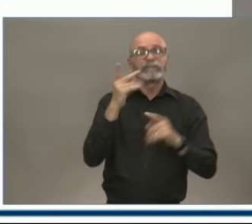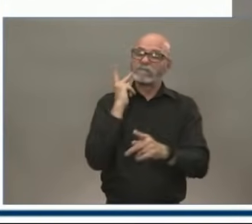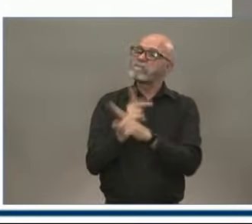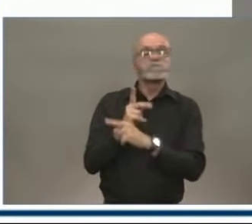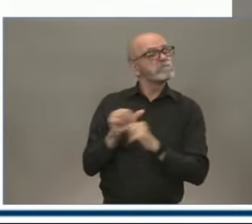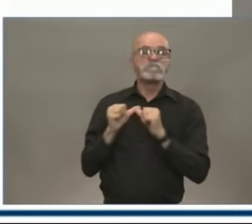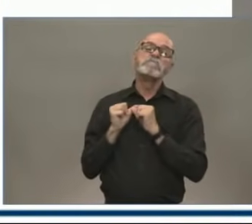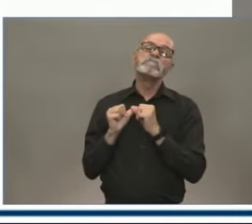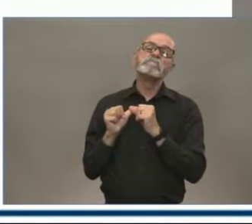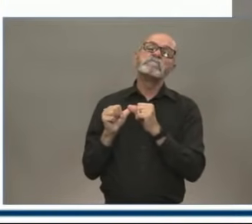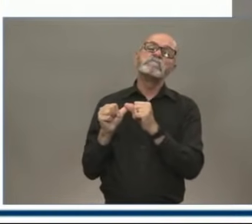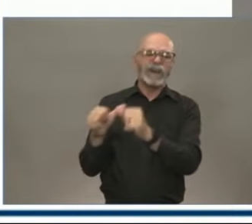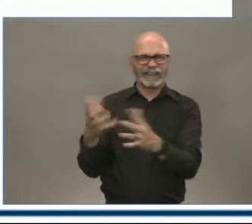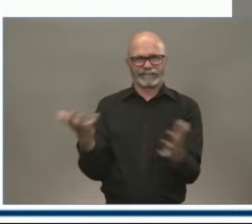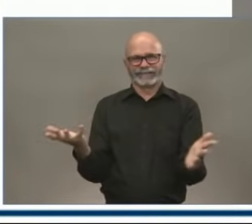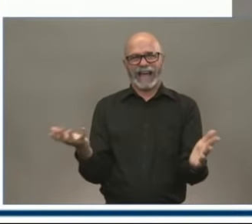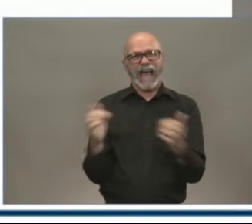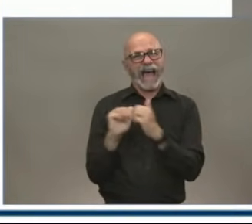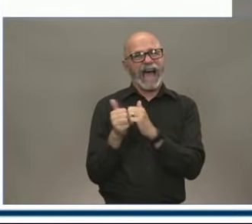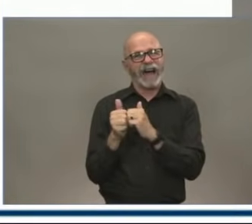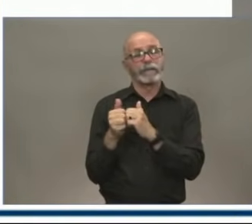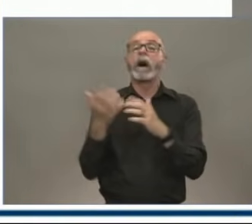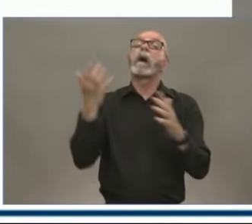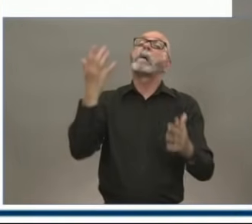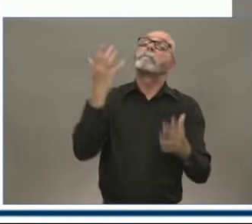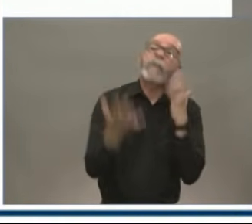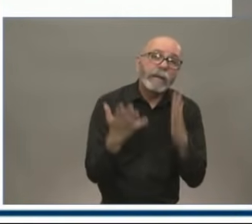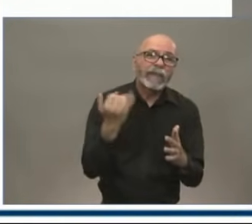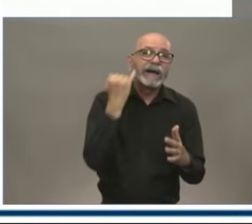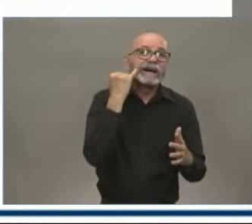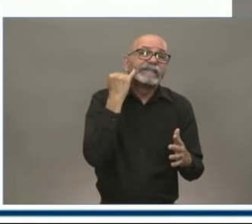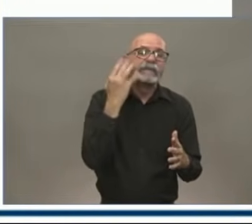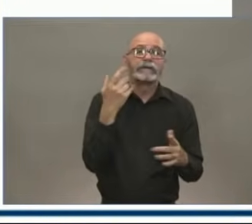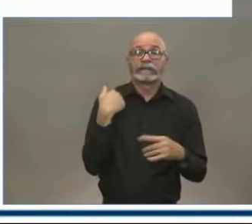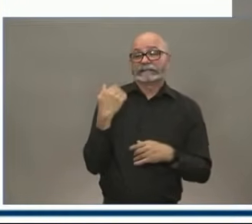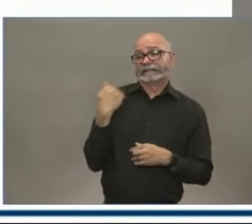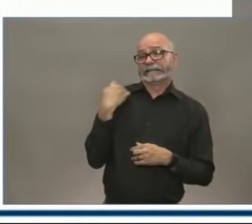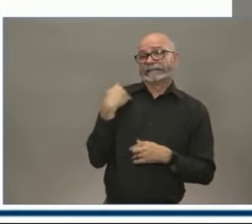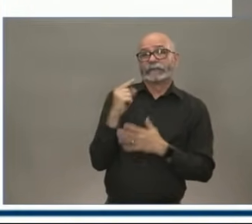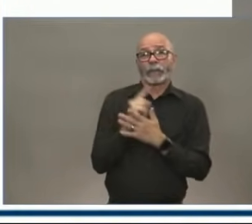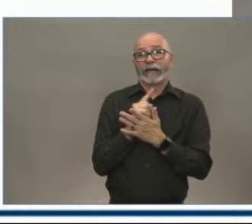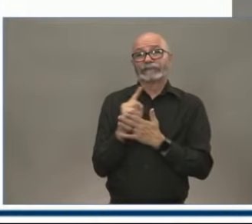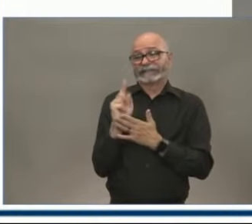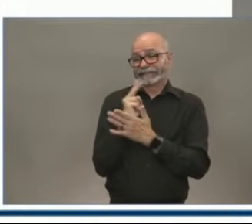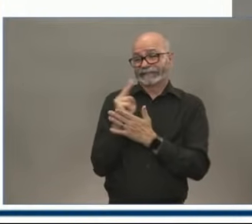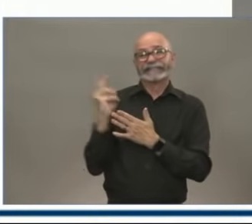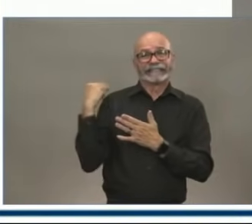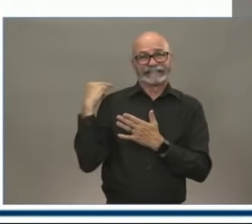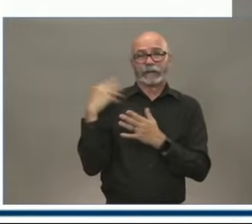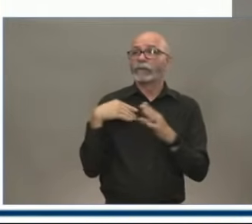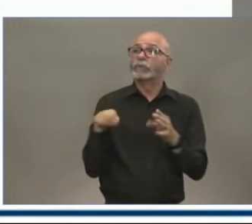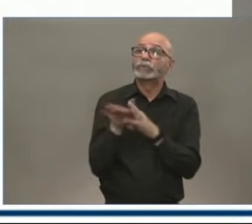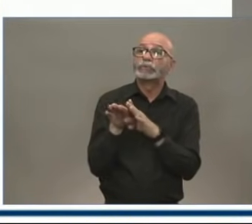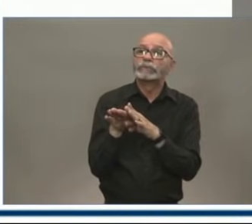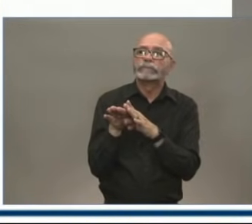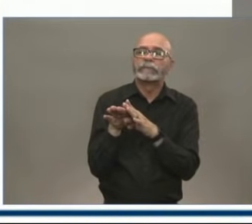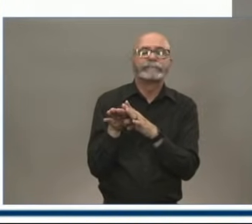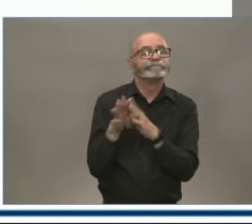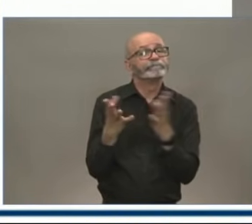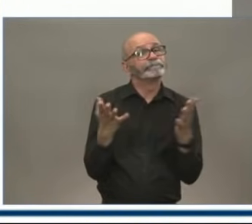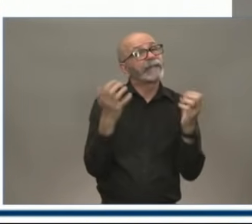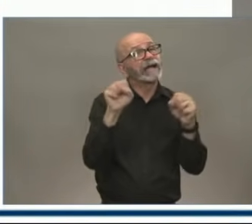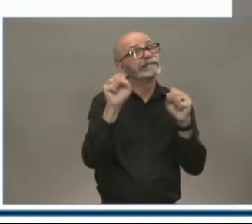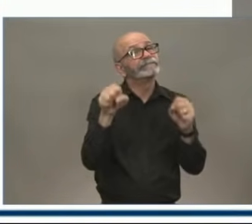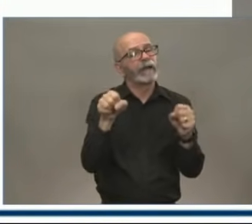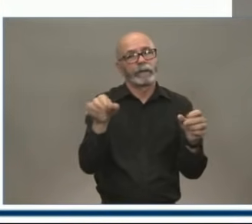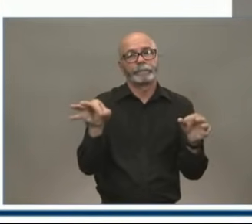may well be in a place where we have to extend beyond the 2 weeks. I fully expect that even if we're able to start lifting restrictions, we're not going to be able to